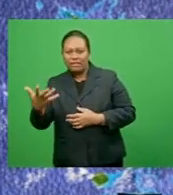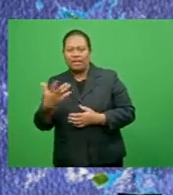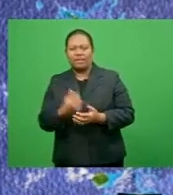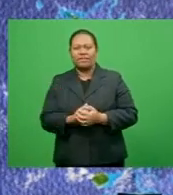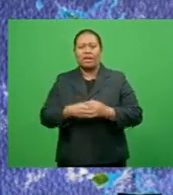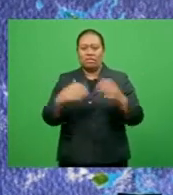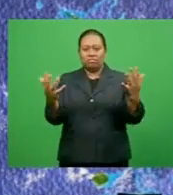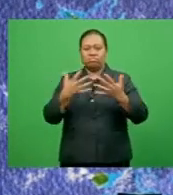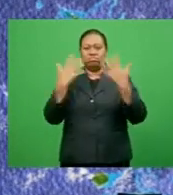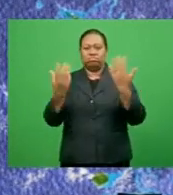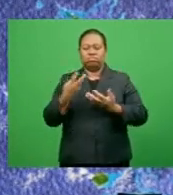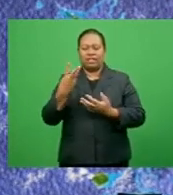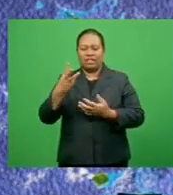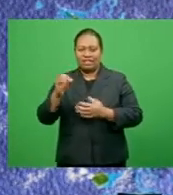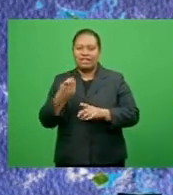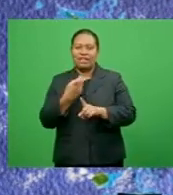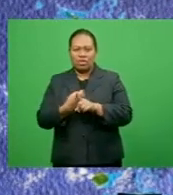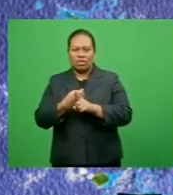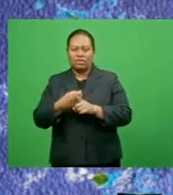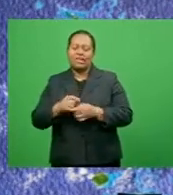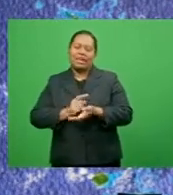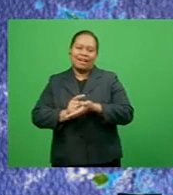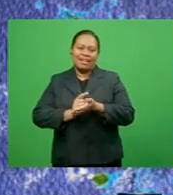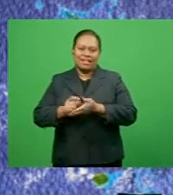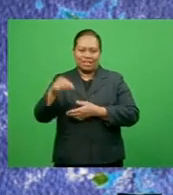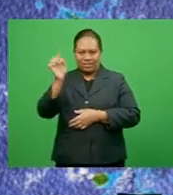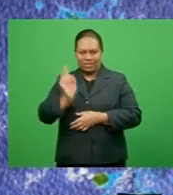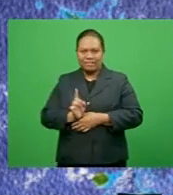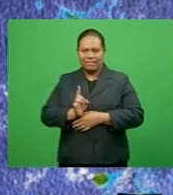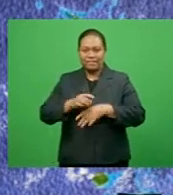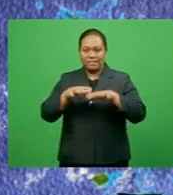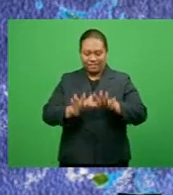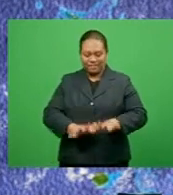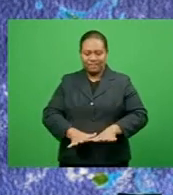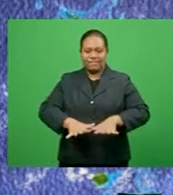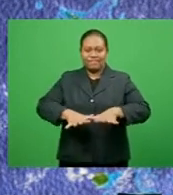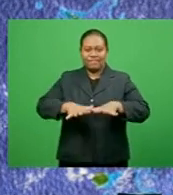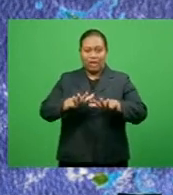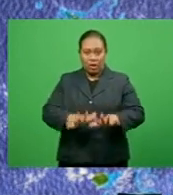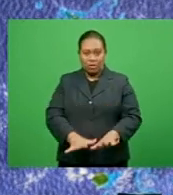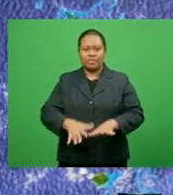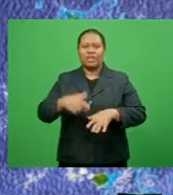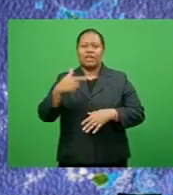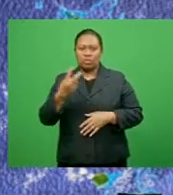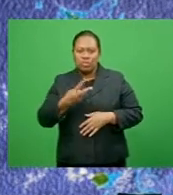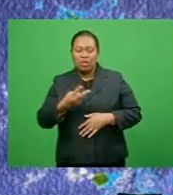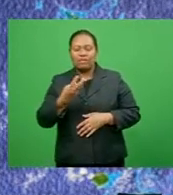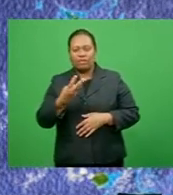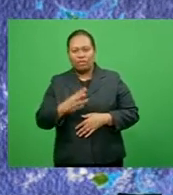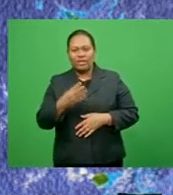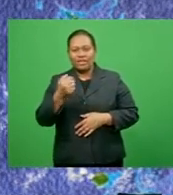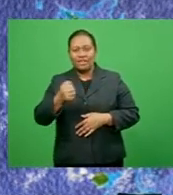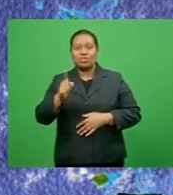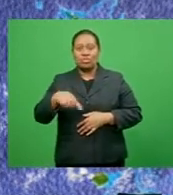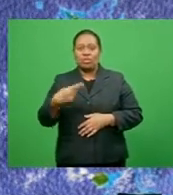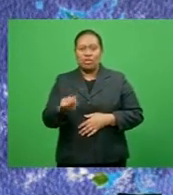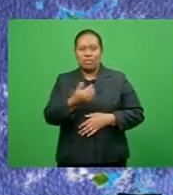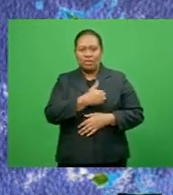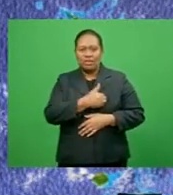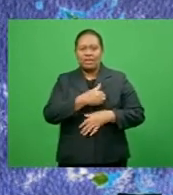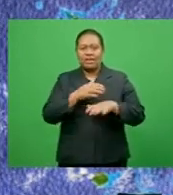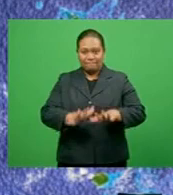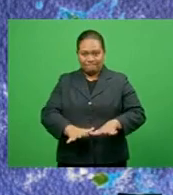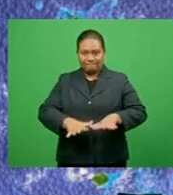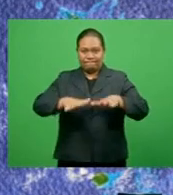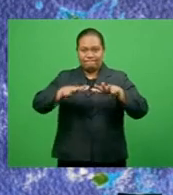becoming east to northeast later this evening. Turning to the tides, the next low tide is at 12:46 tomorrow morning, with high